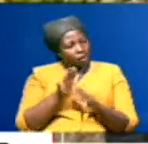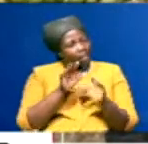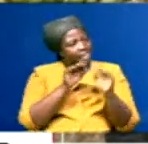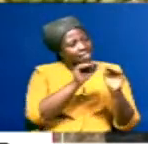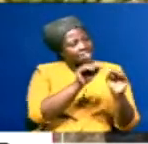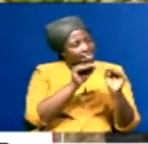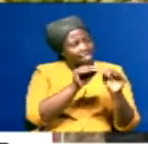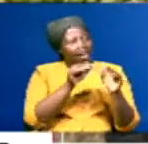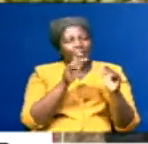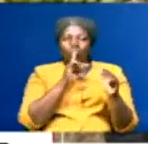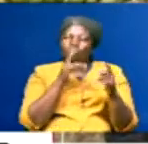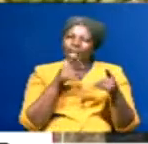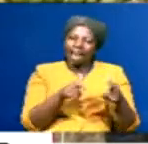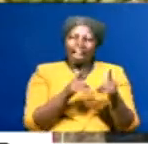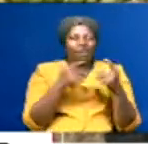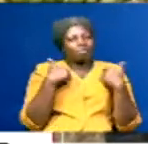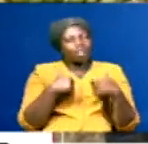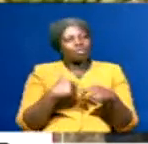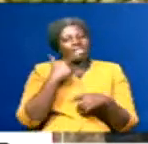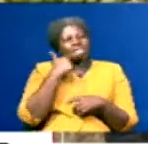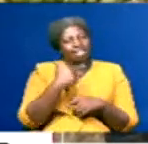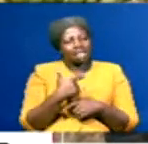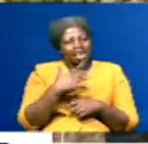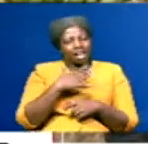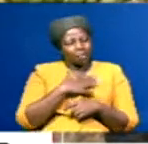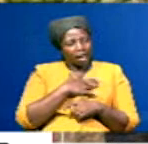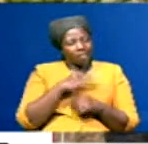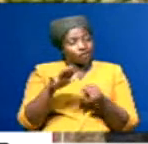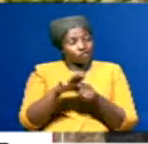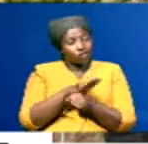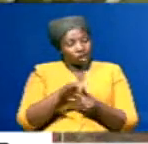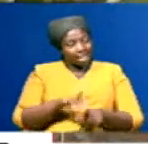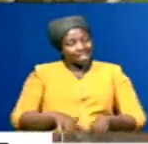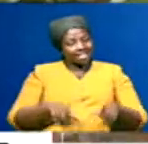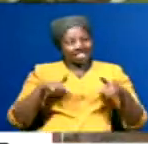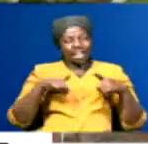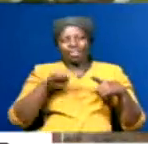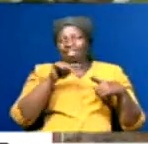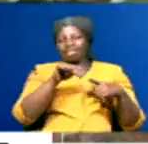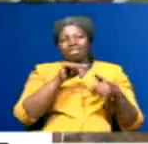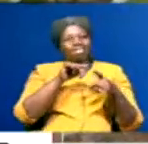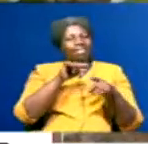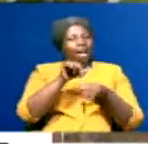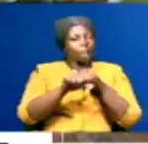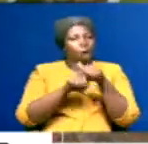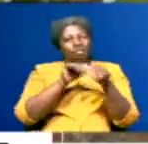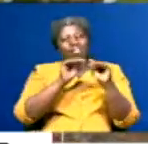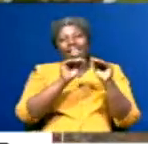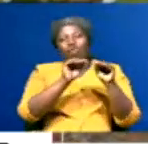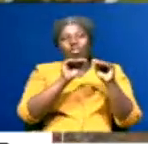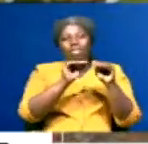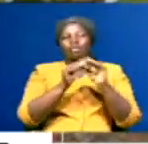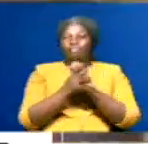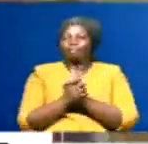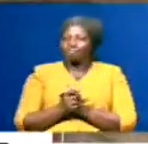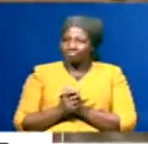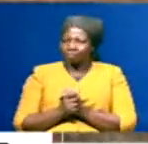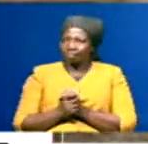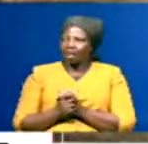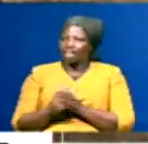say, my life, full life, is educating. A scholarship to go study in